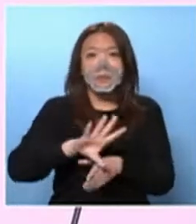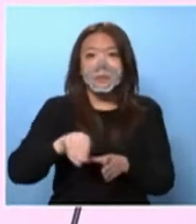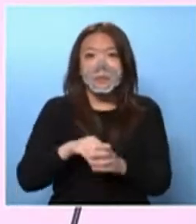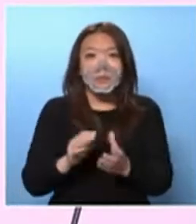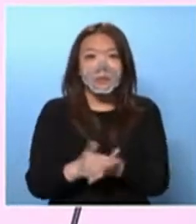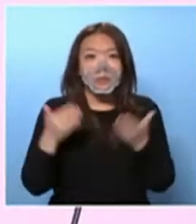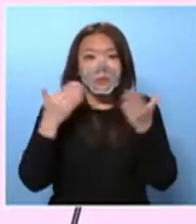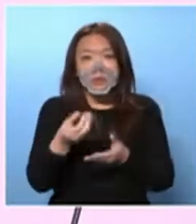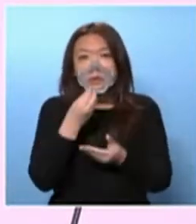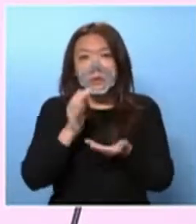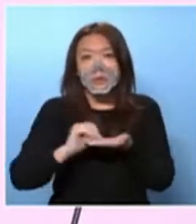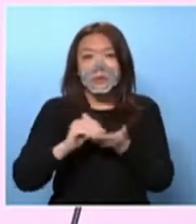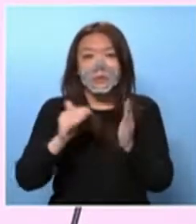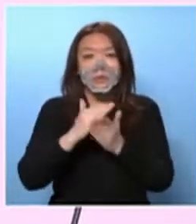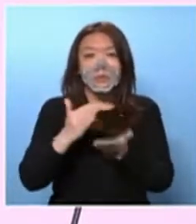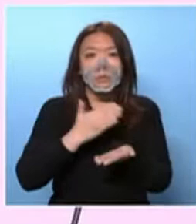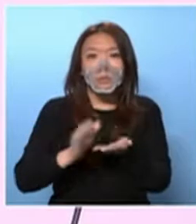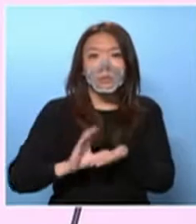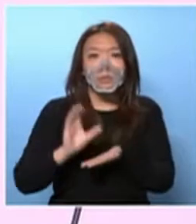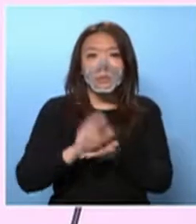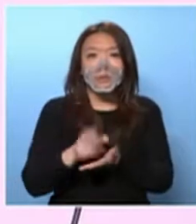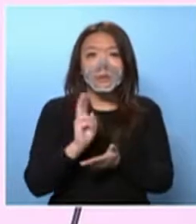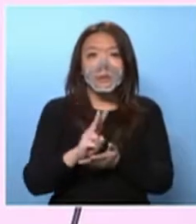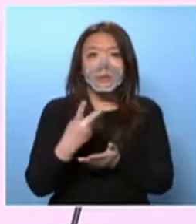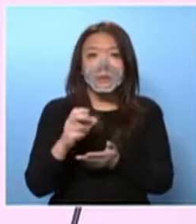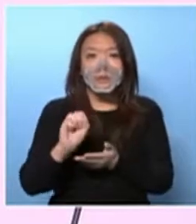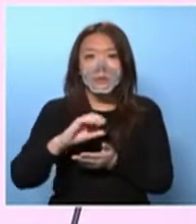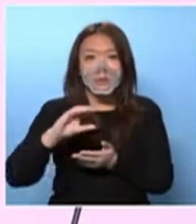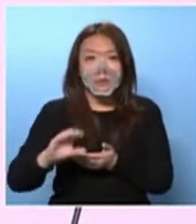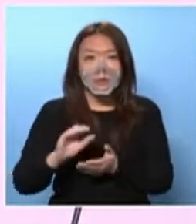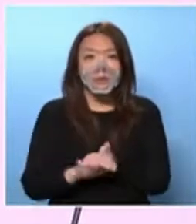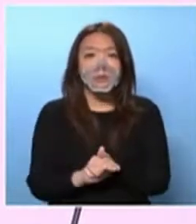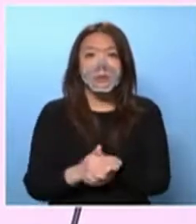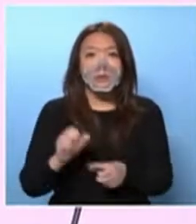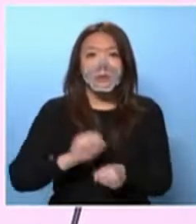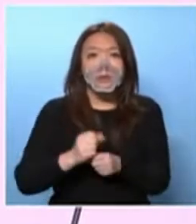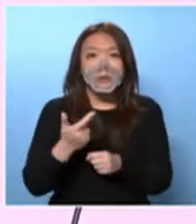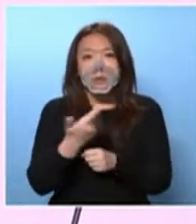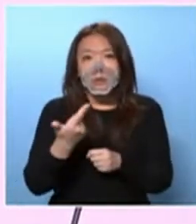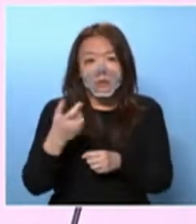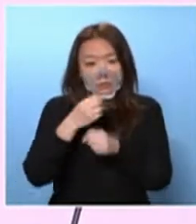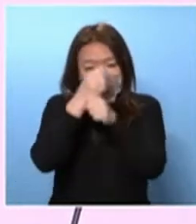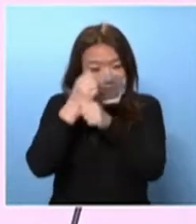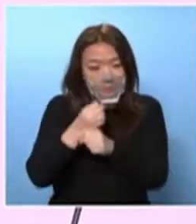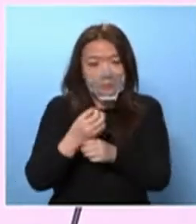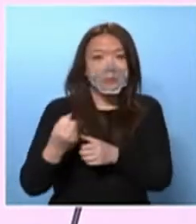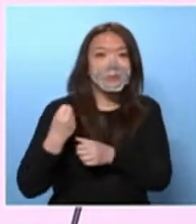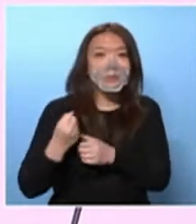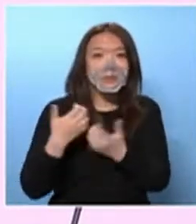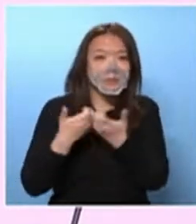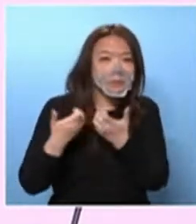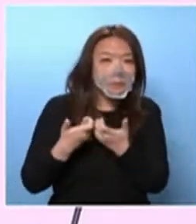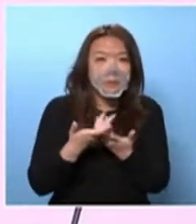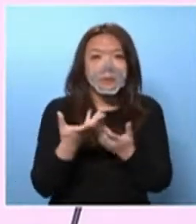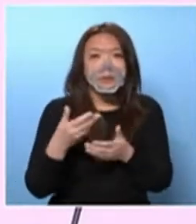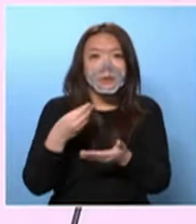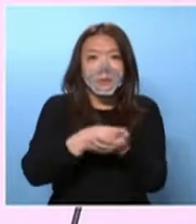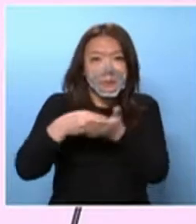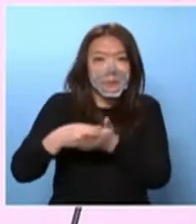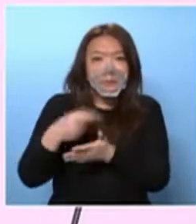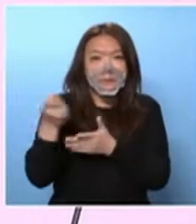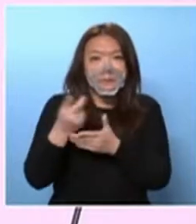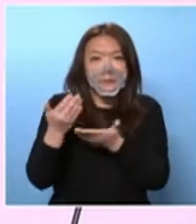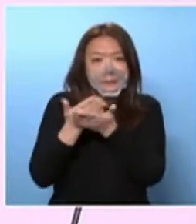substantial additional resources in the new financial year, including an additional funding of about $22 billion for the Food and Health Bureau,